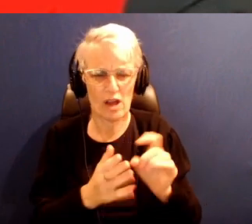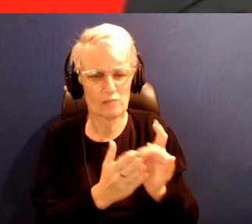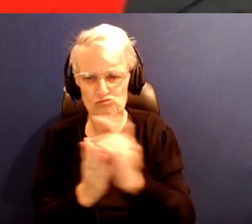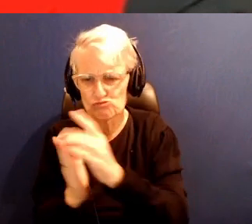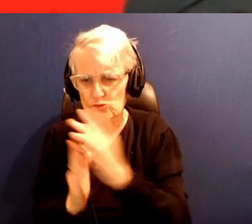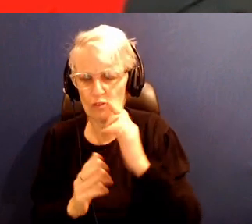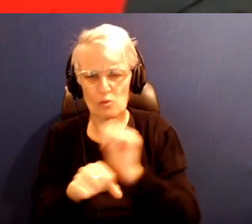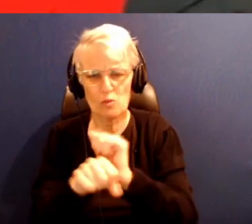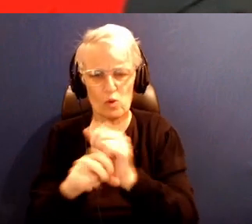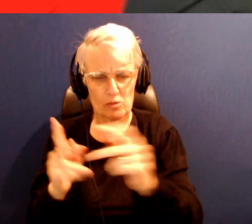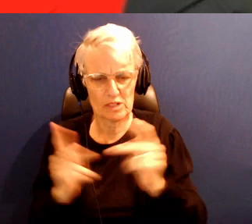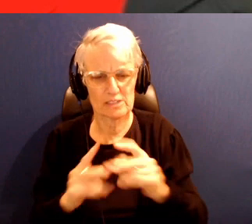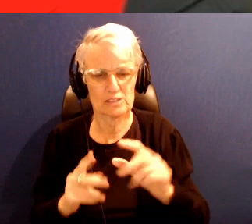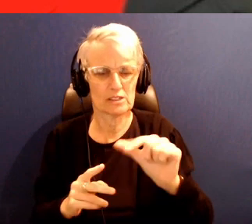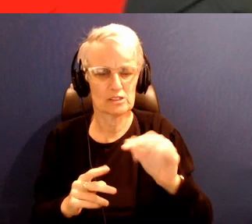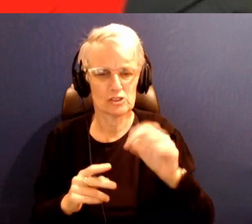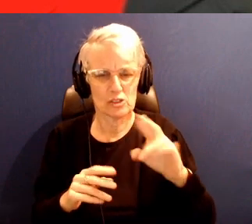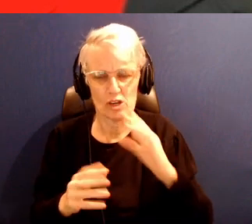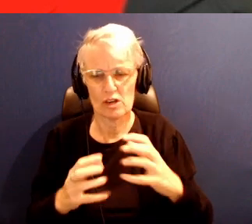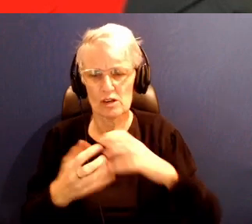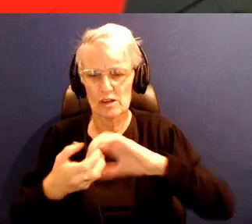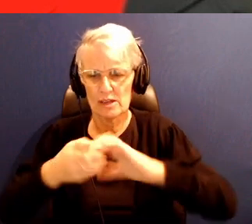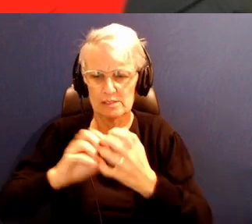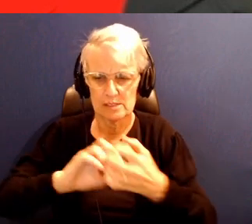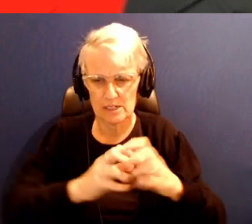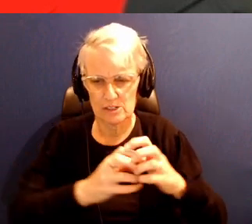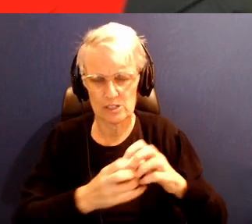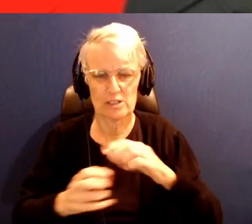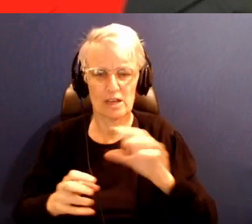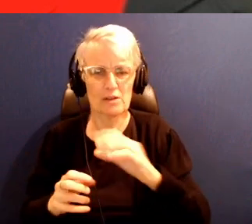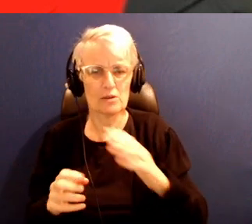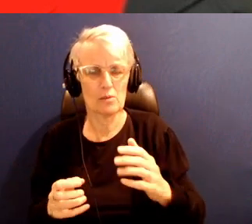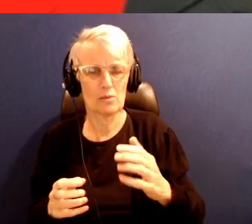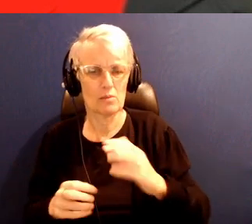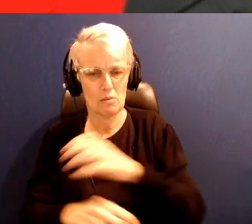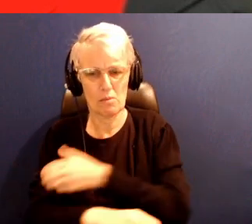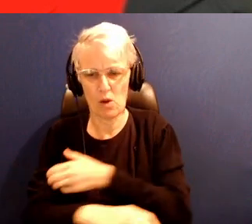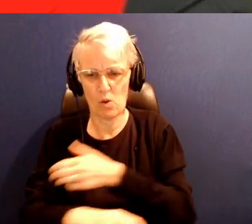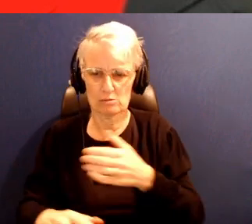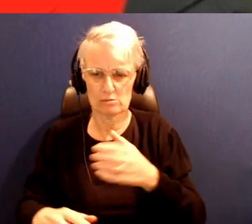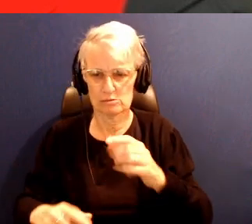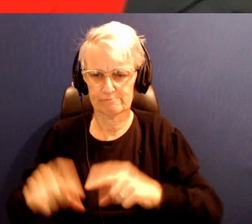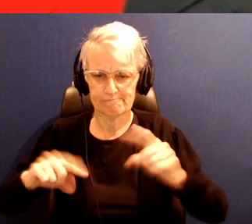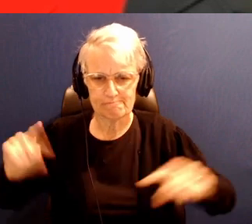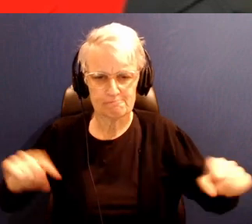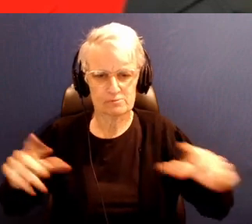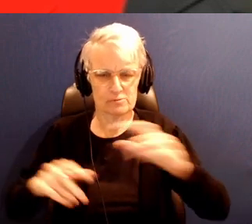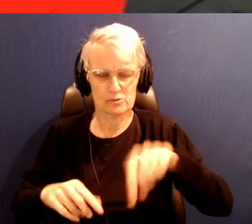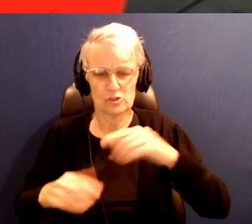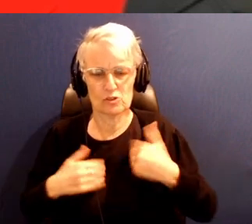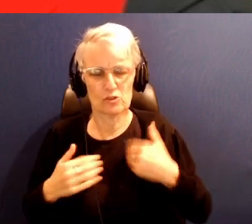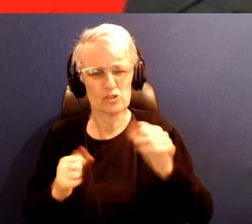workplace, including gender inequality, intersectionality, and the power dynamics that these youth face. You